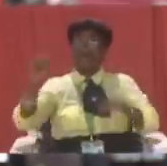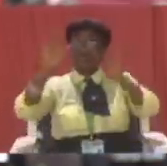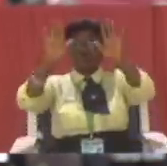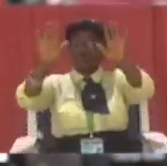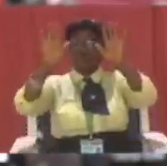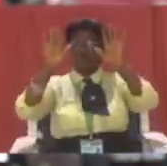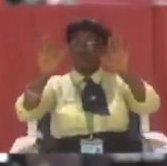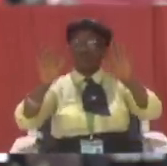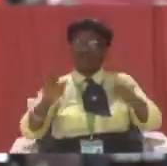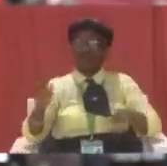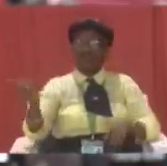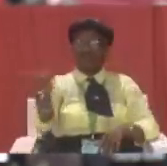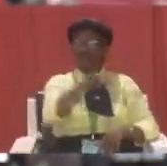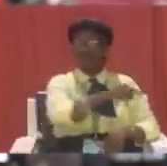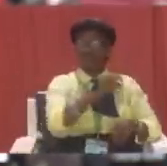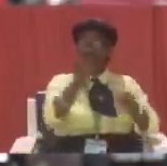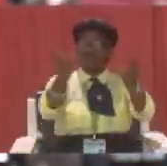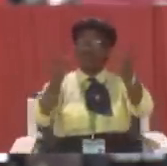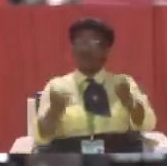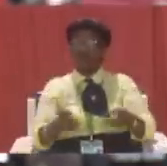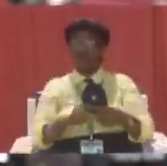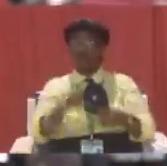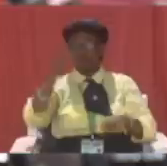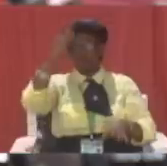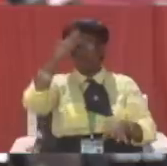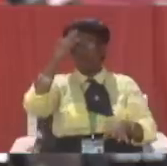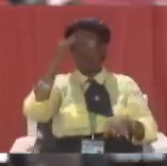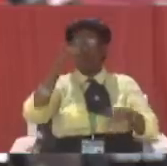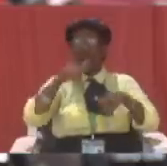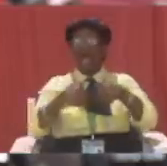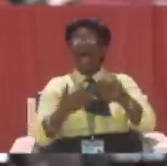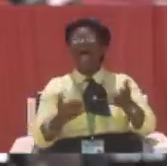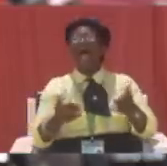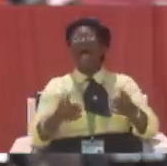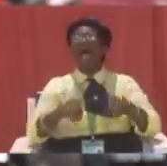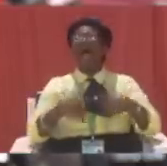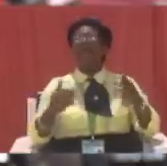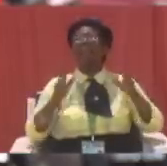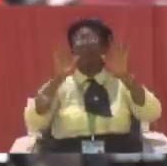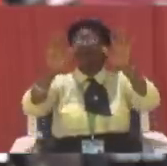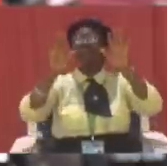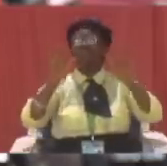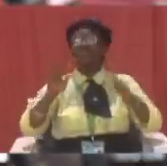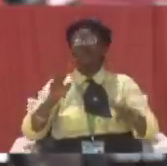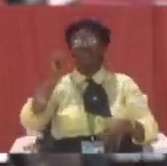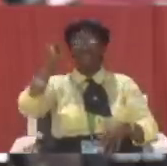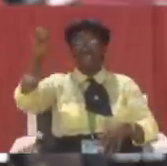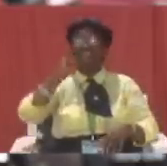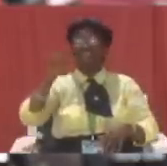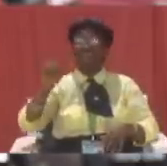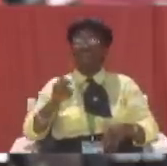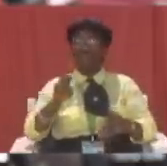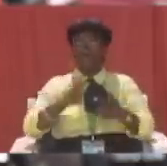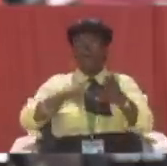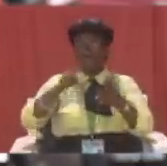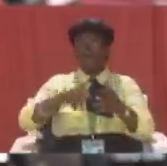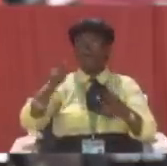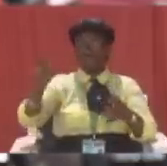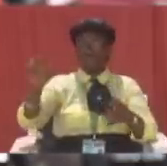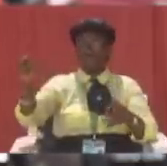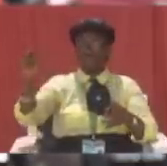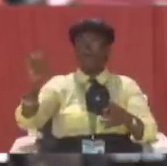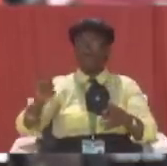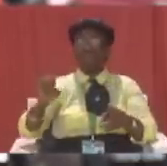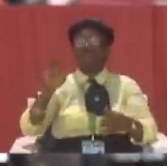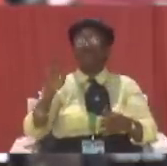If you want to know how wondrous he is, read Genesis chapter 14, and you will see when the